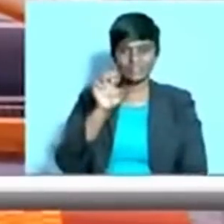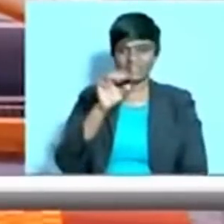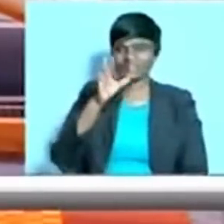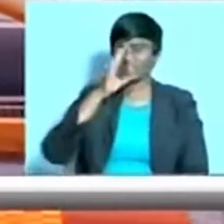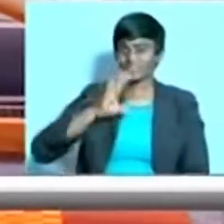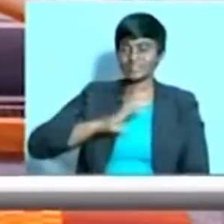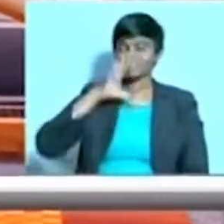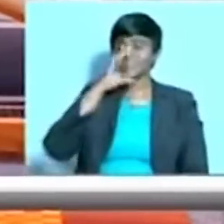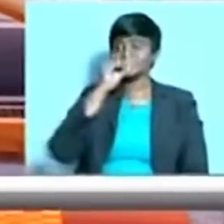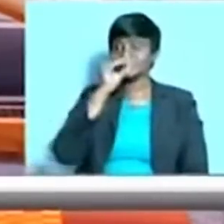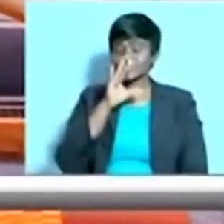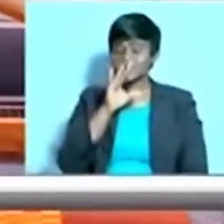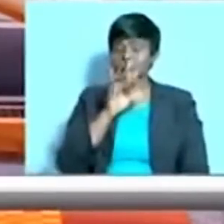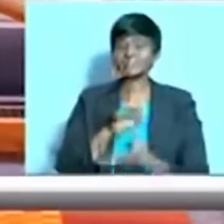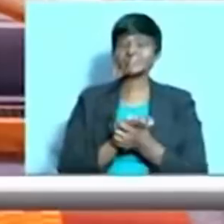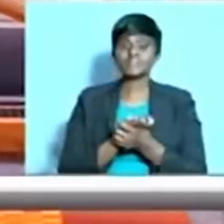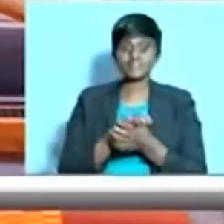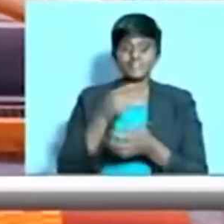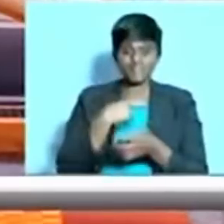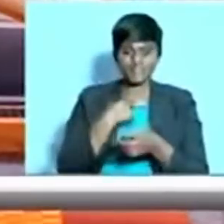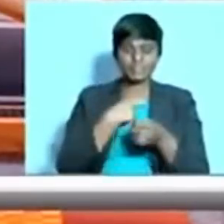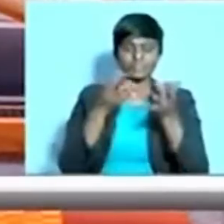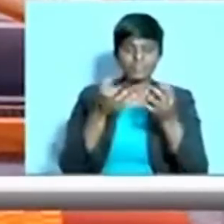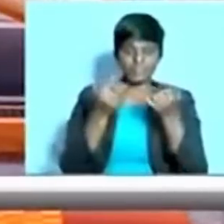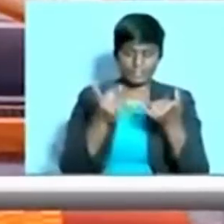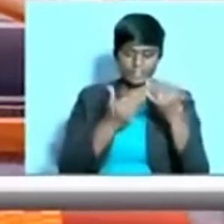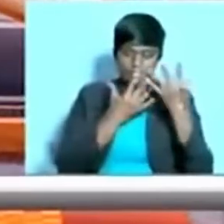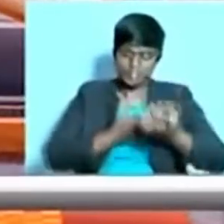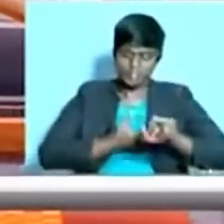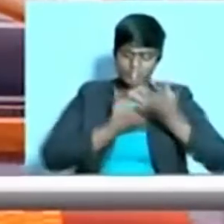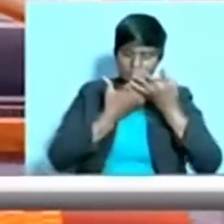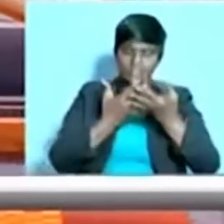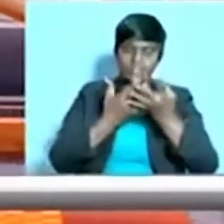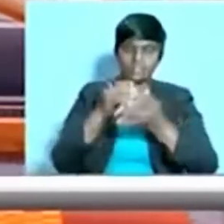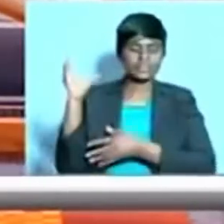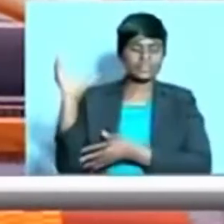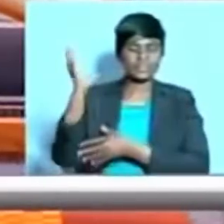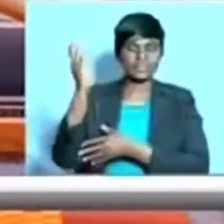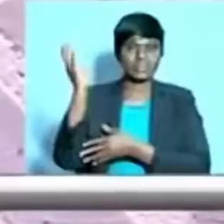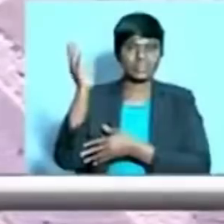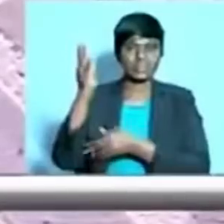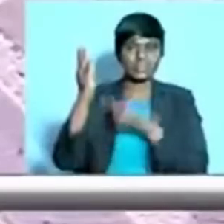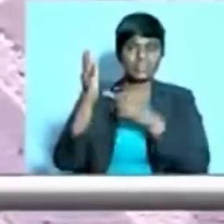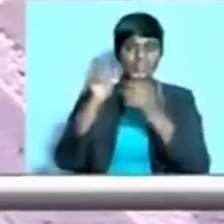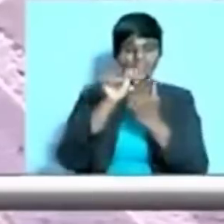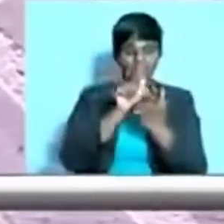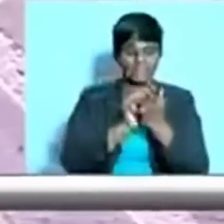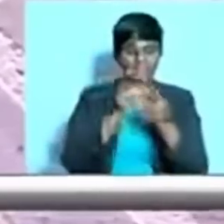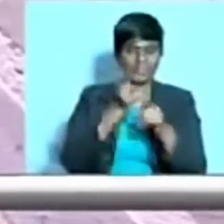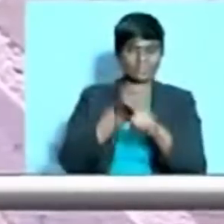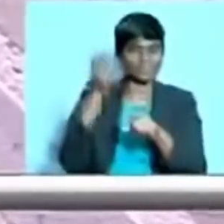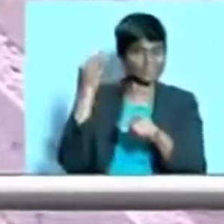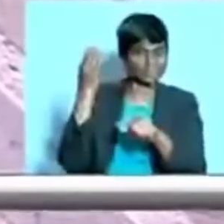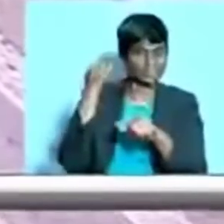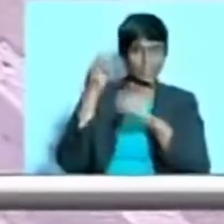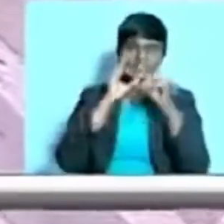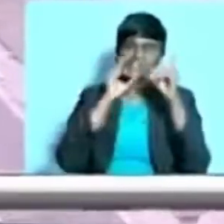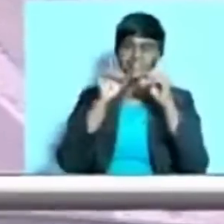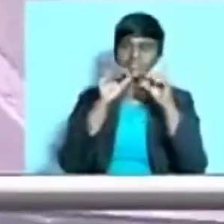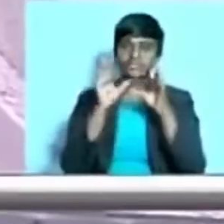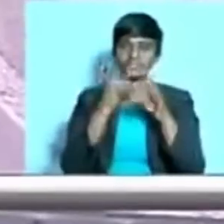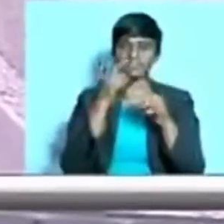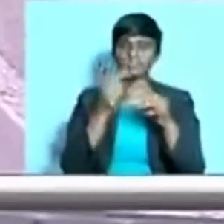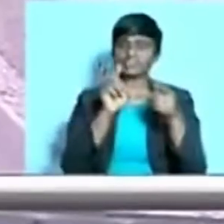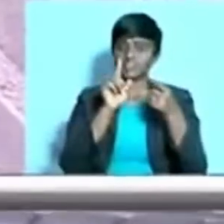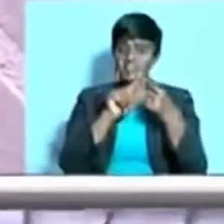Madam Speaker, I want to raise on various breaches of standing orders by the previous debate.